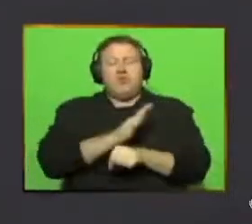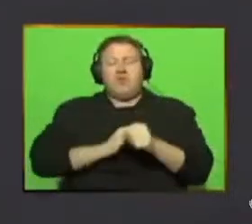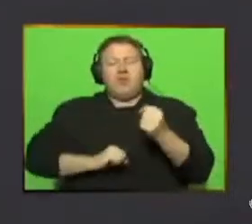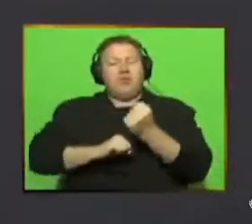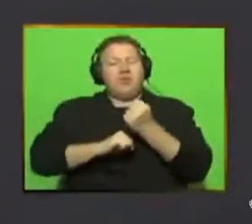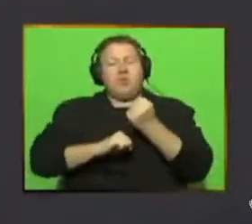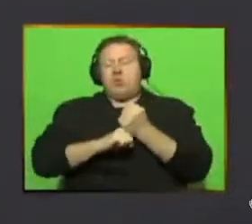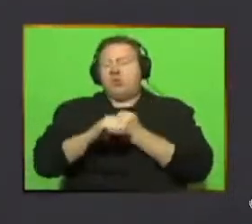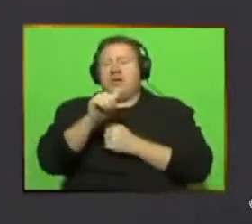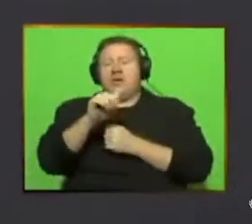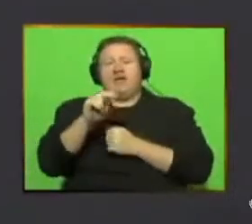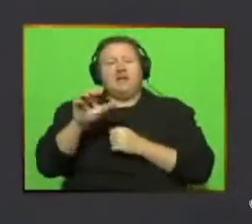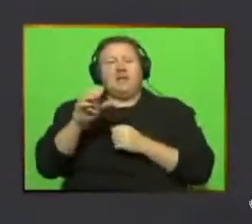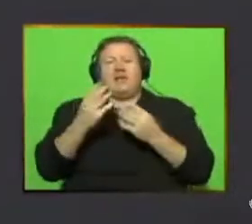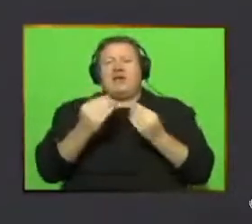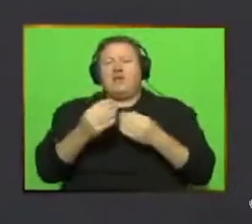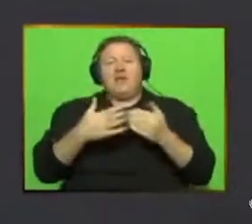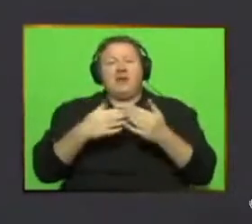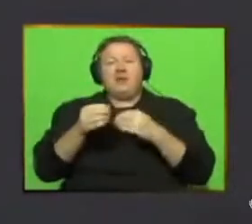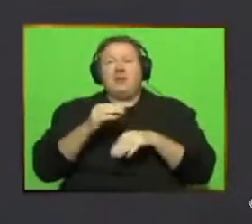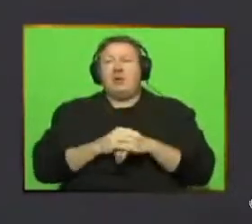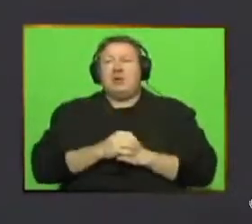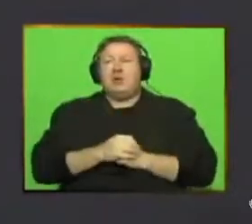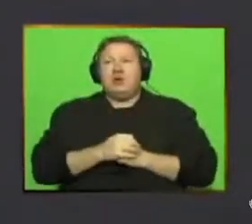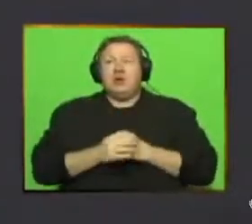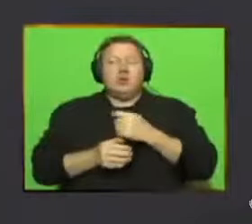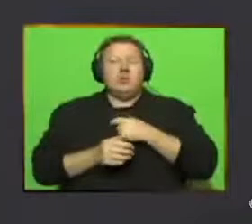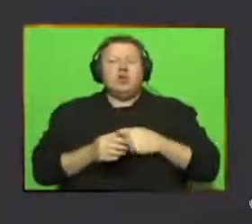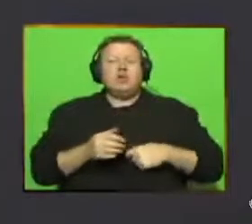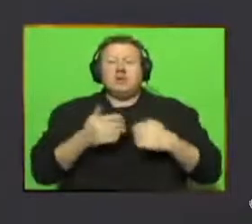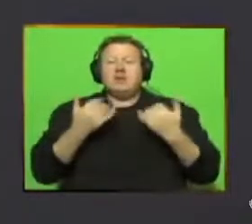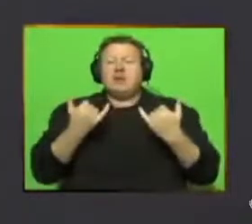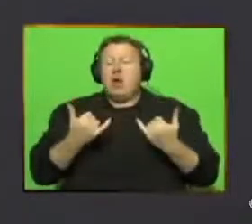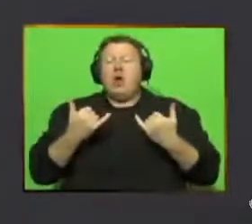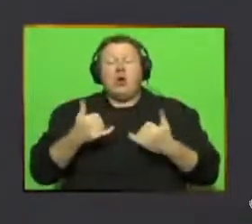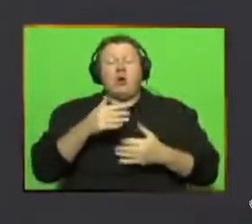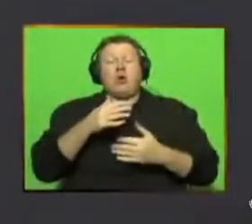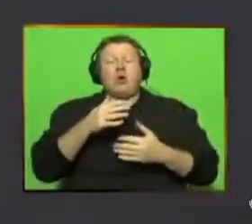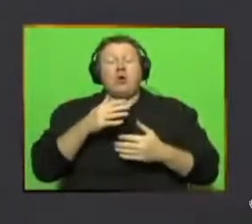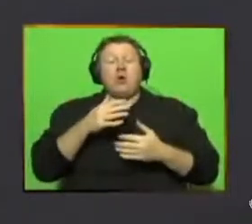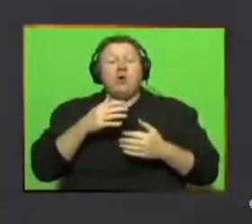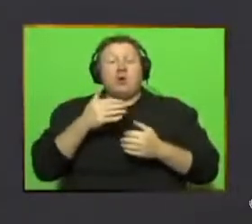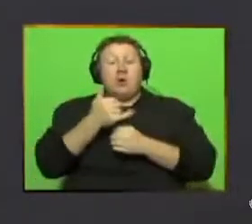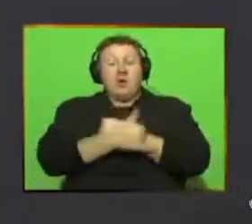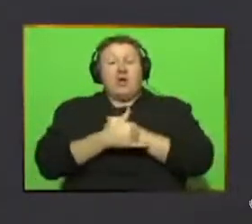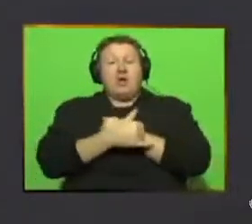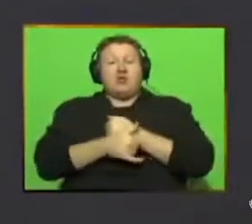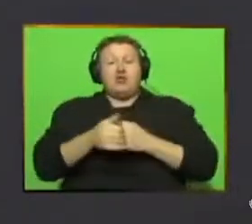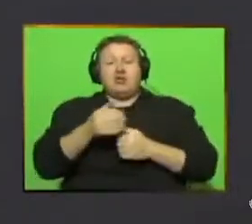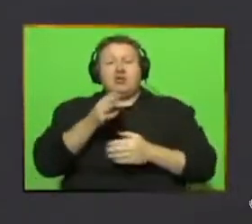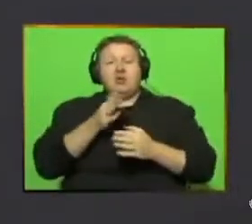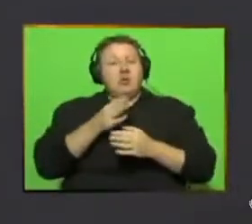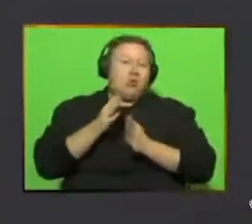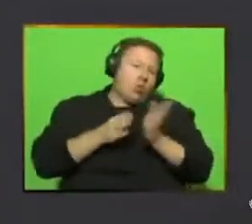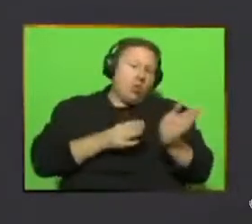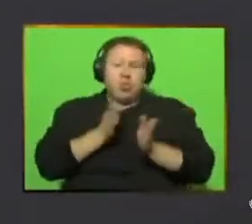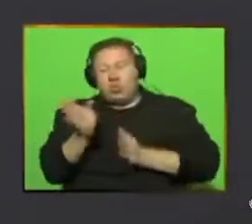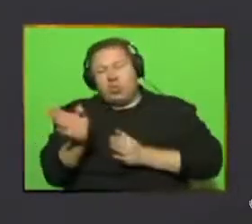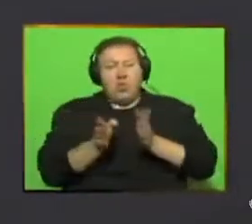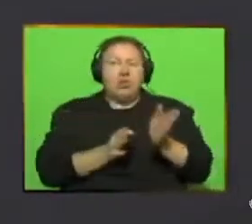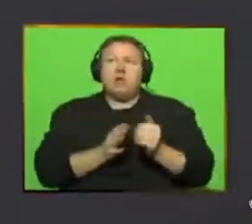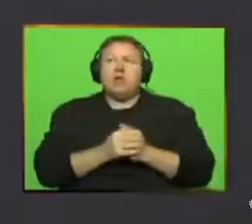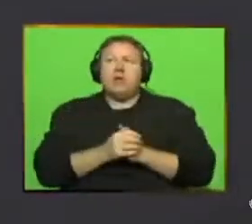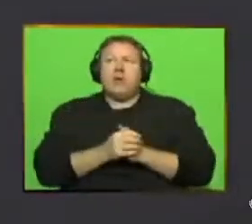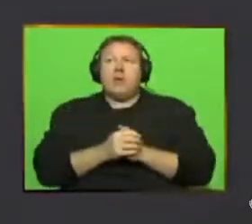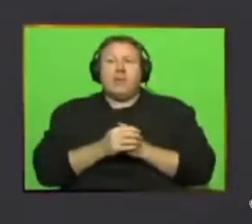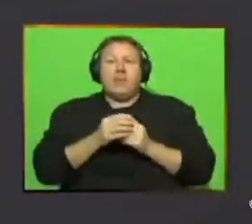ANC anymore. Mr. President, this country is at a crossroads. One wrong move, and our poor will continue